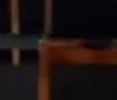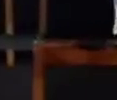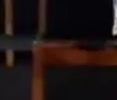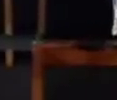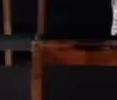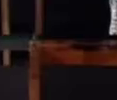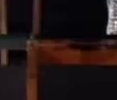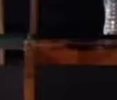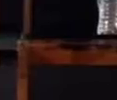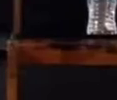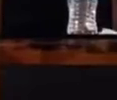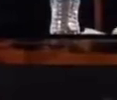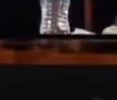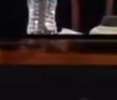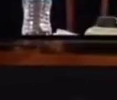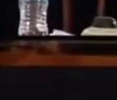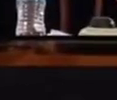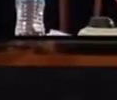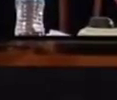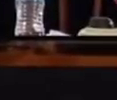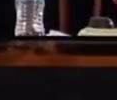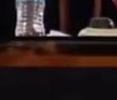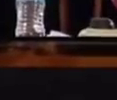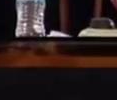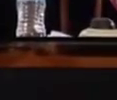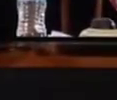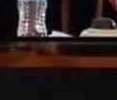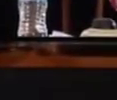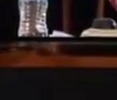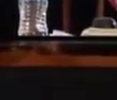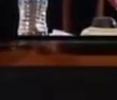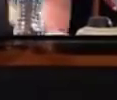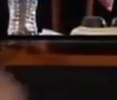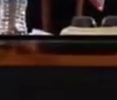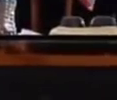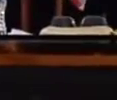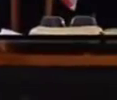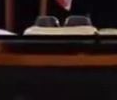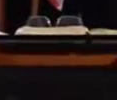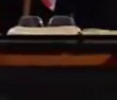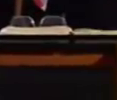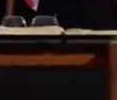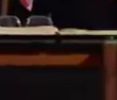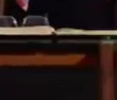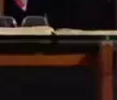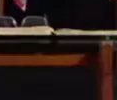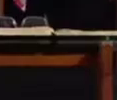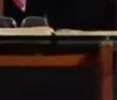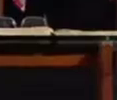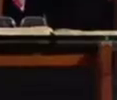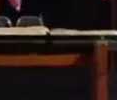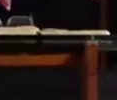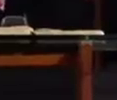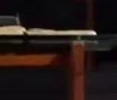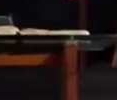God. And the devil said to God, a man will give everything he has for his life.